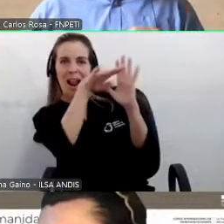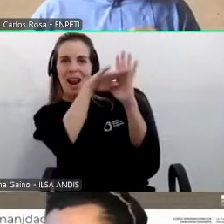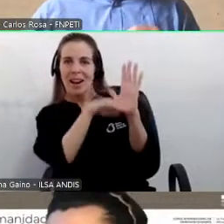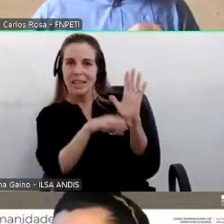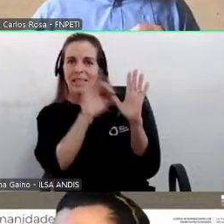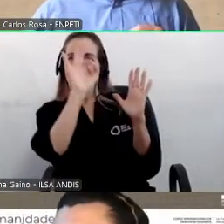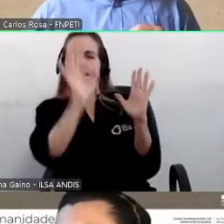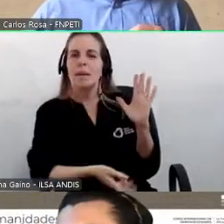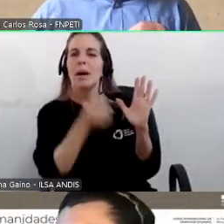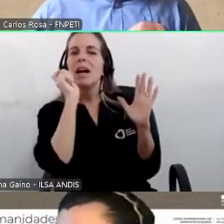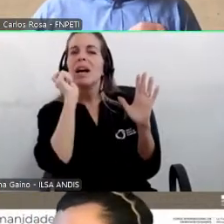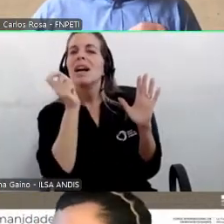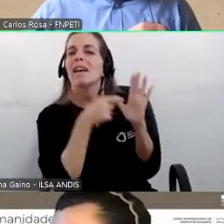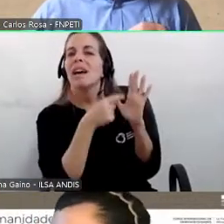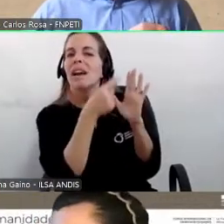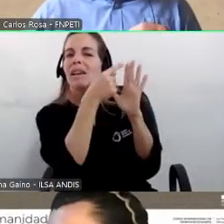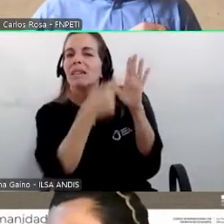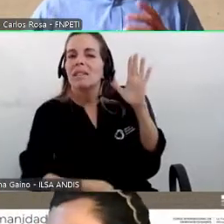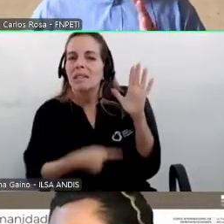makes